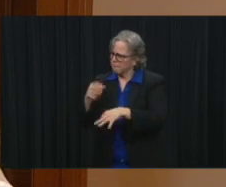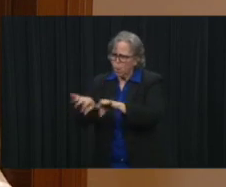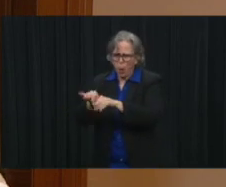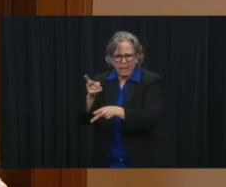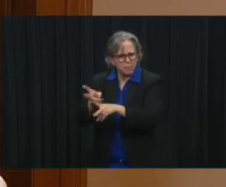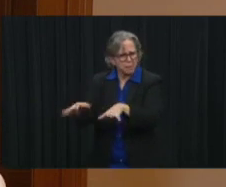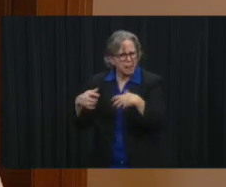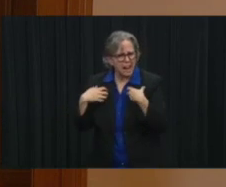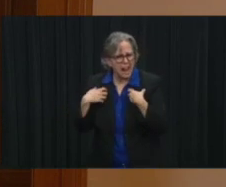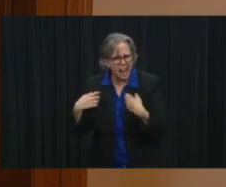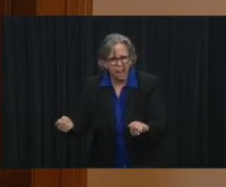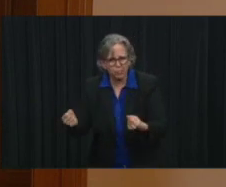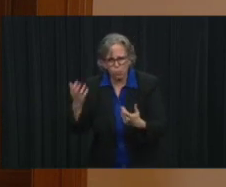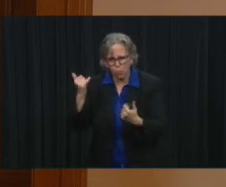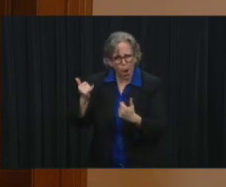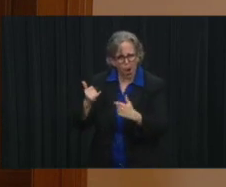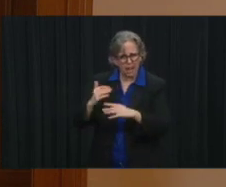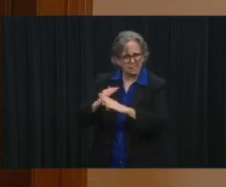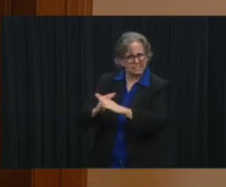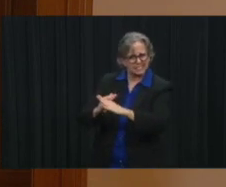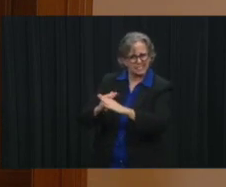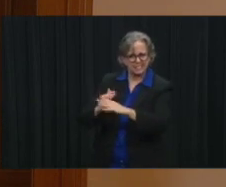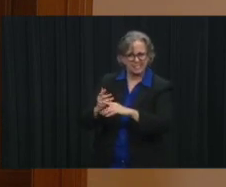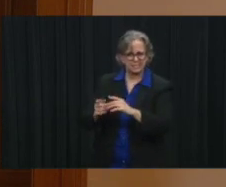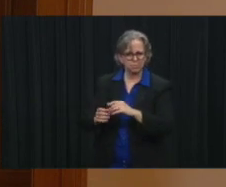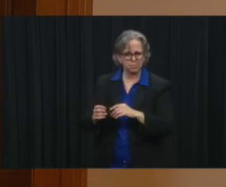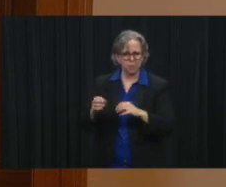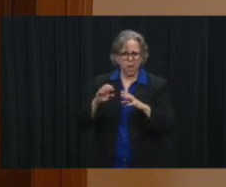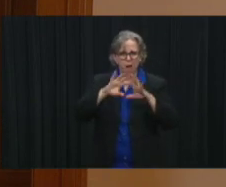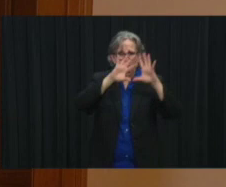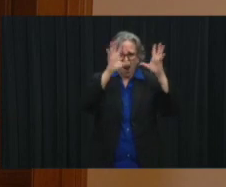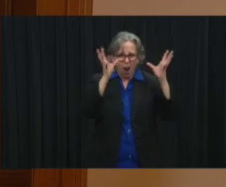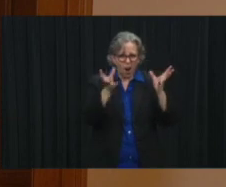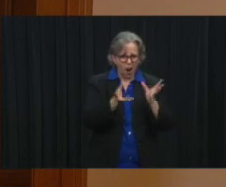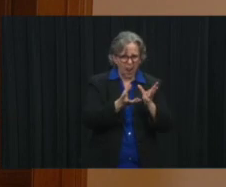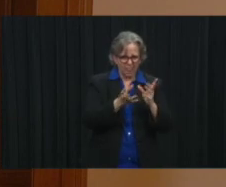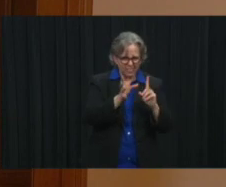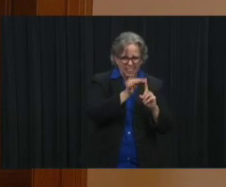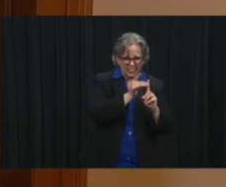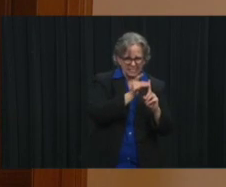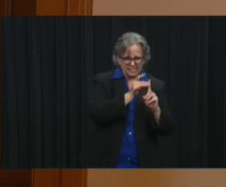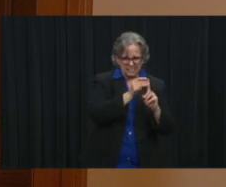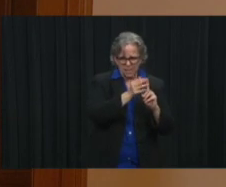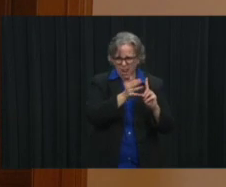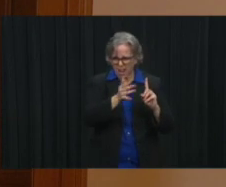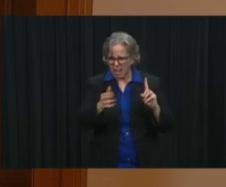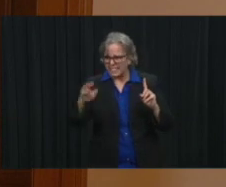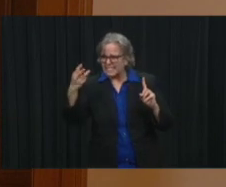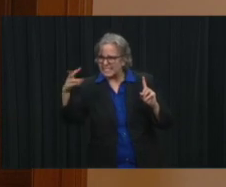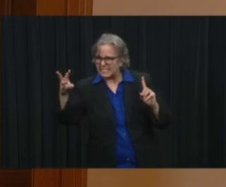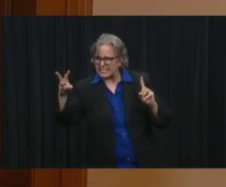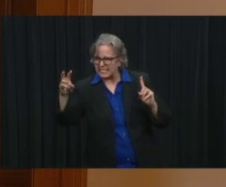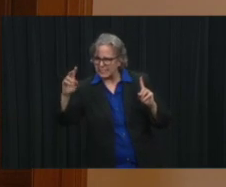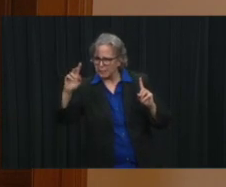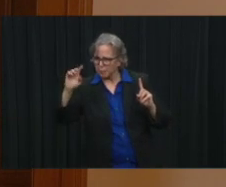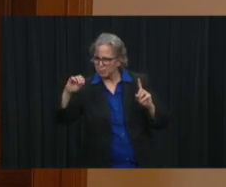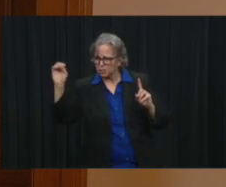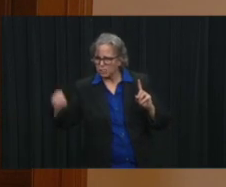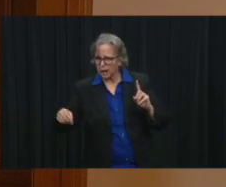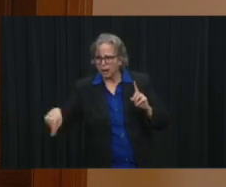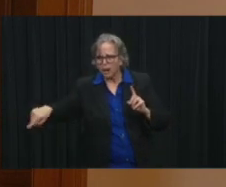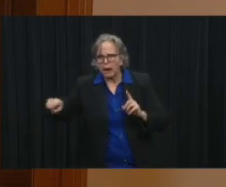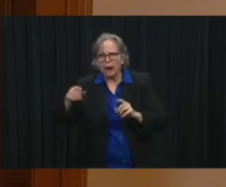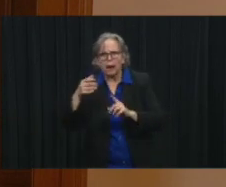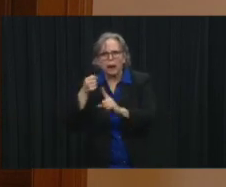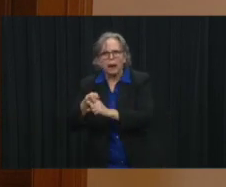see that of our cases, 16% of those are people who are on the front lines, and everything we are doing is to protect